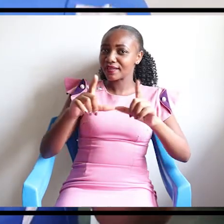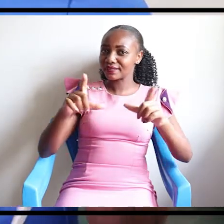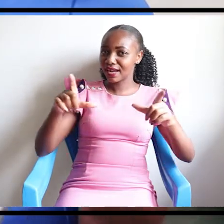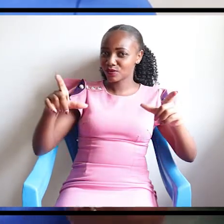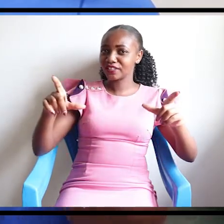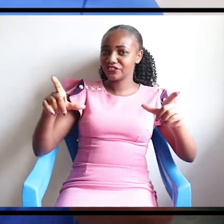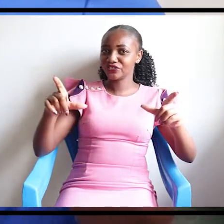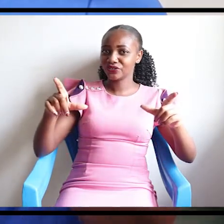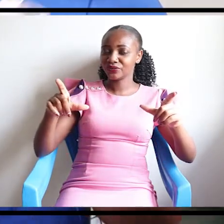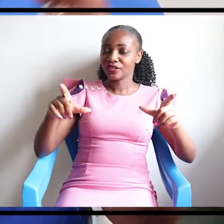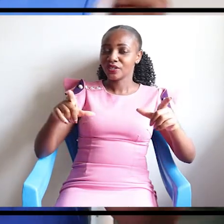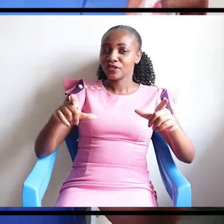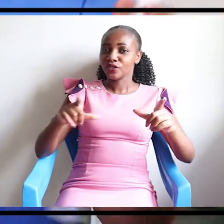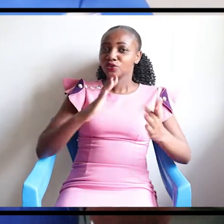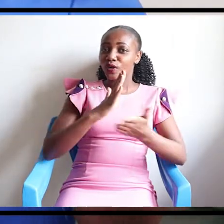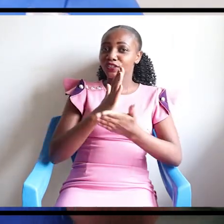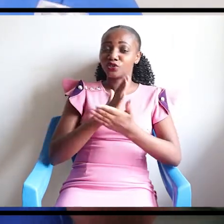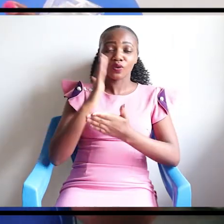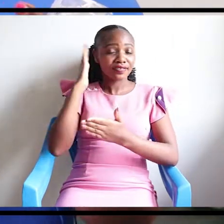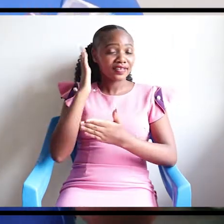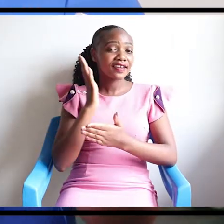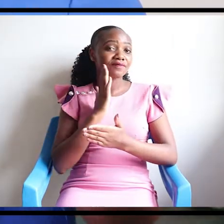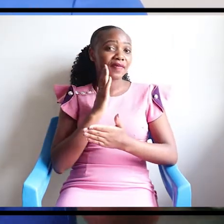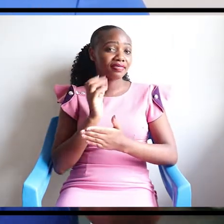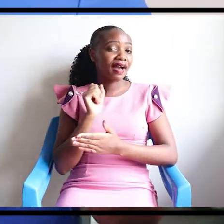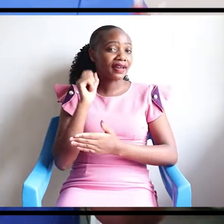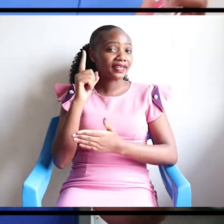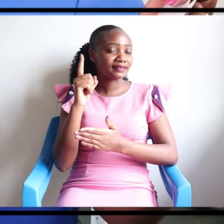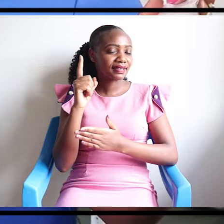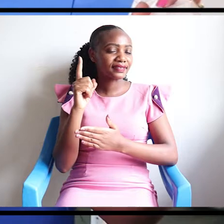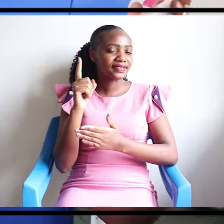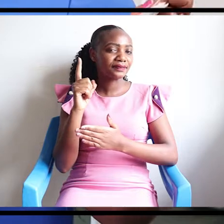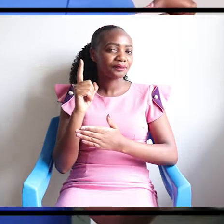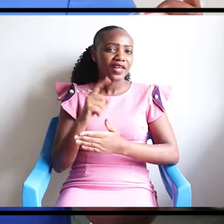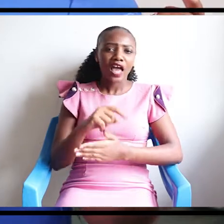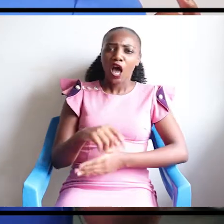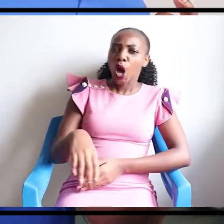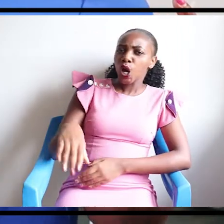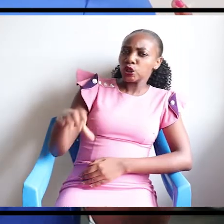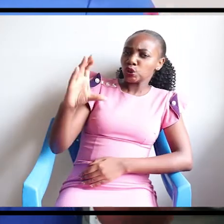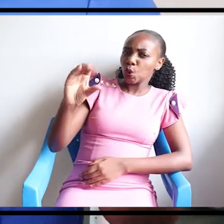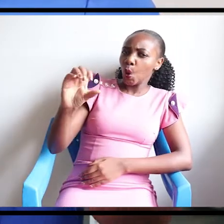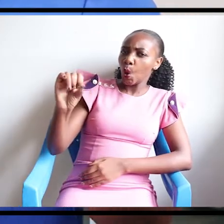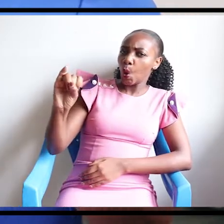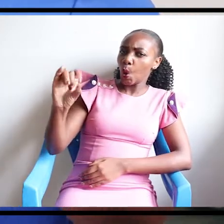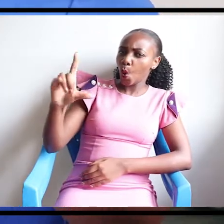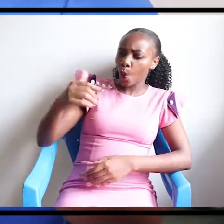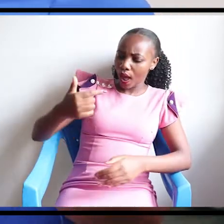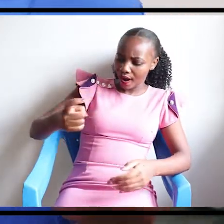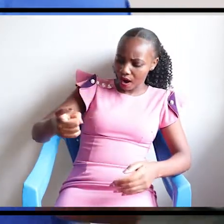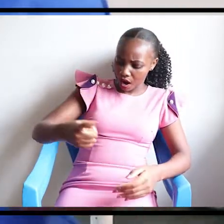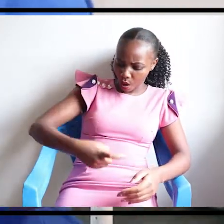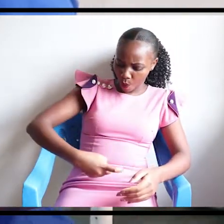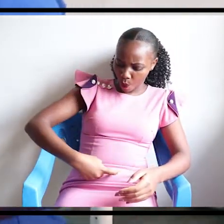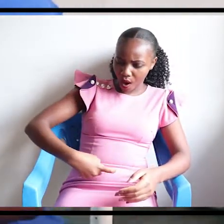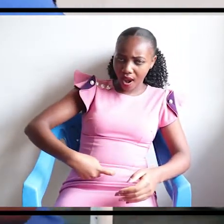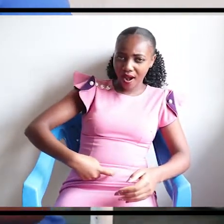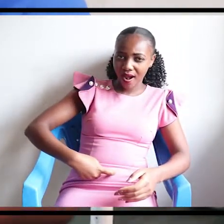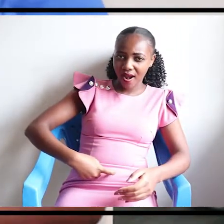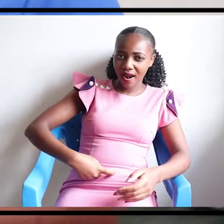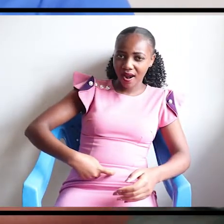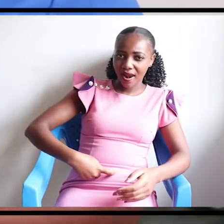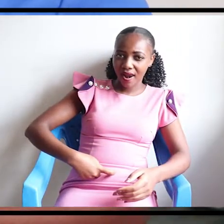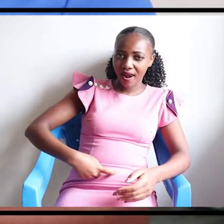to talk to this deaf mother or even the non-medic person. So the coil is a device that has, it